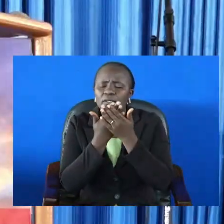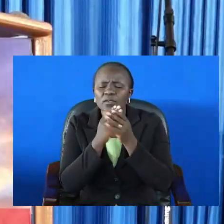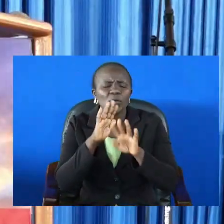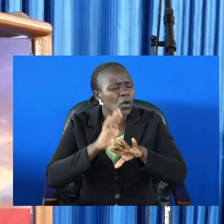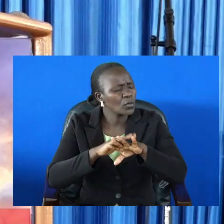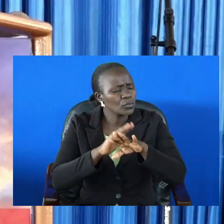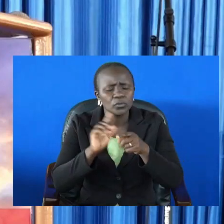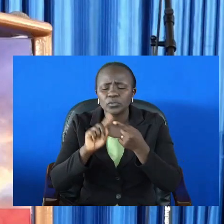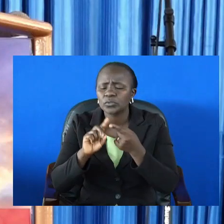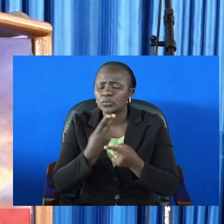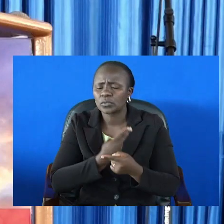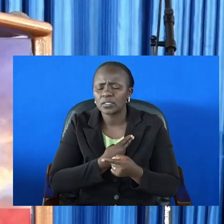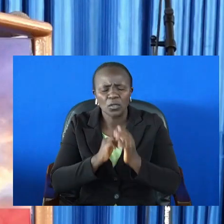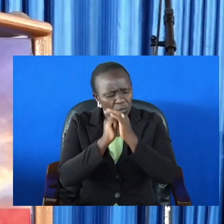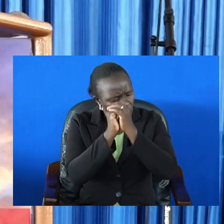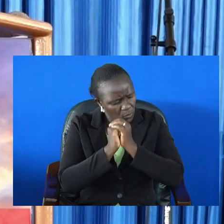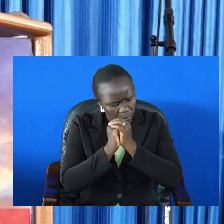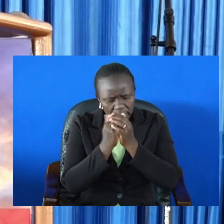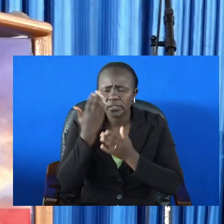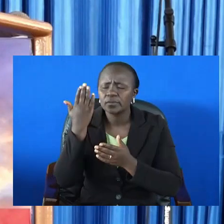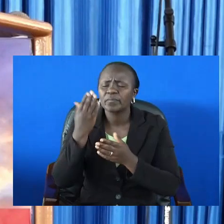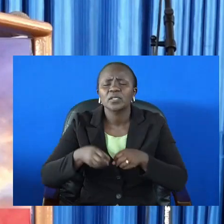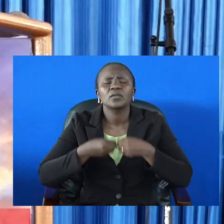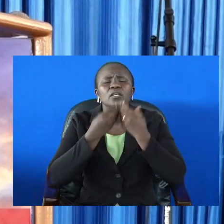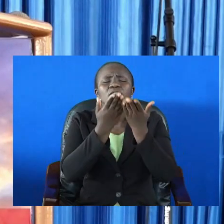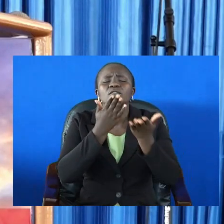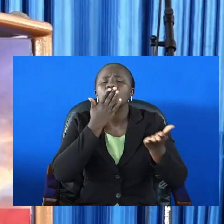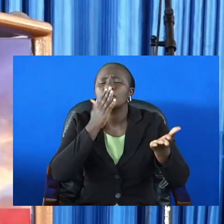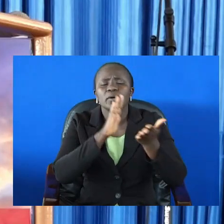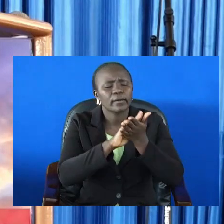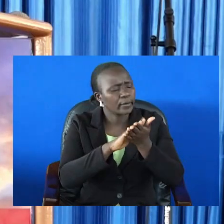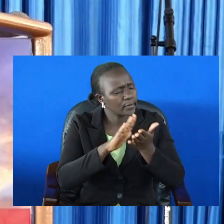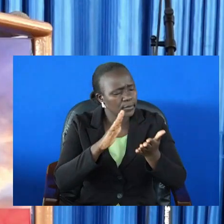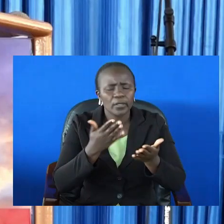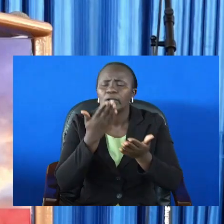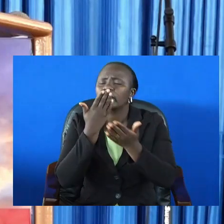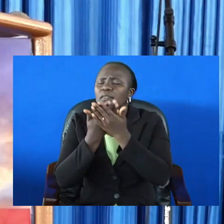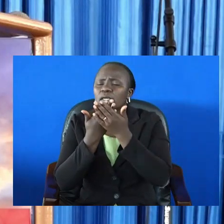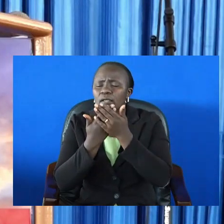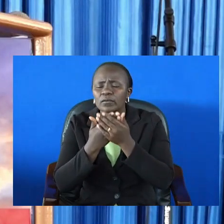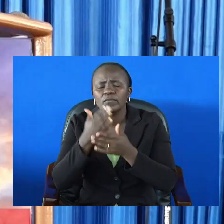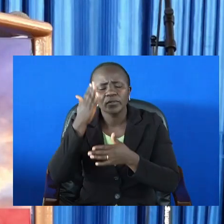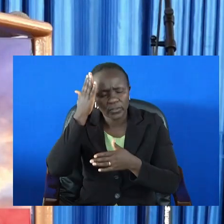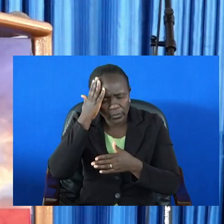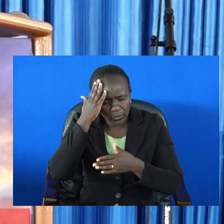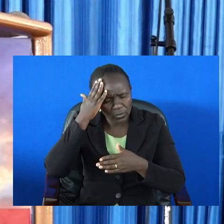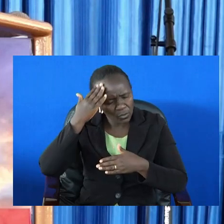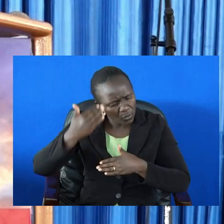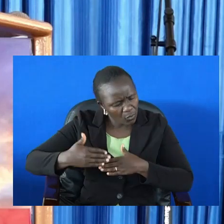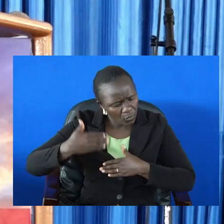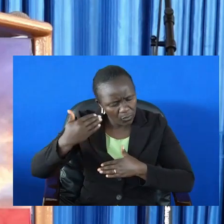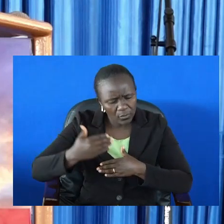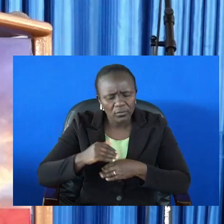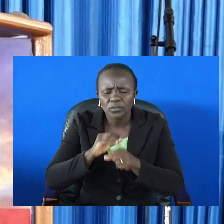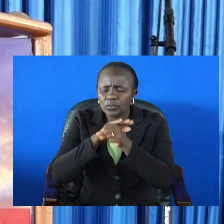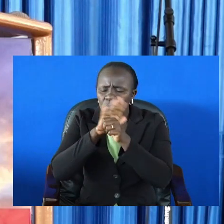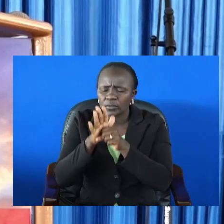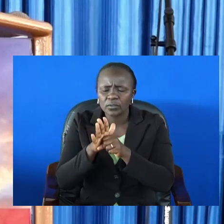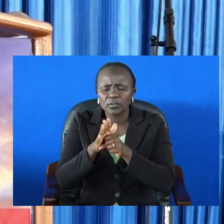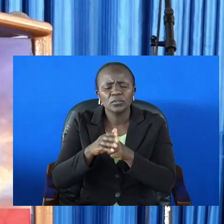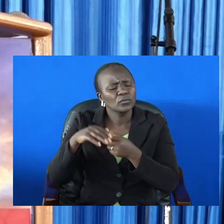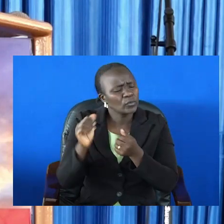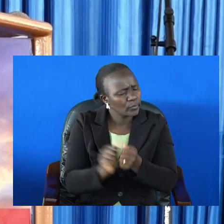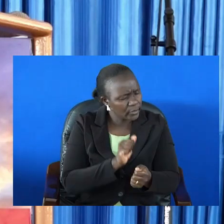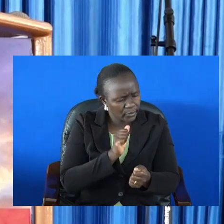good to us. We just want to worship you. We just want to give you praise. Thank you, for we know consistently COVID-19 will be